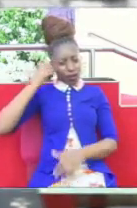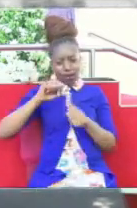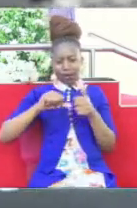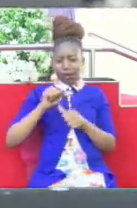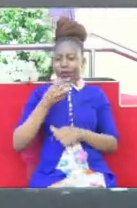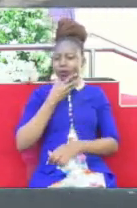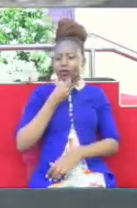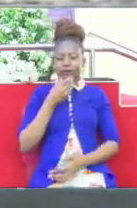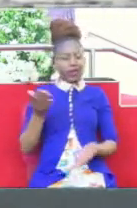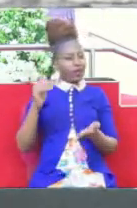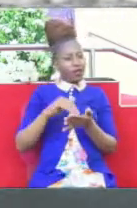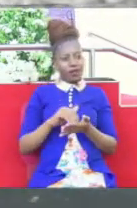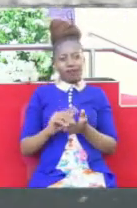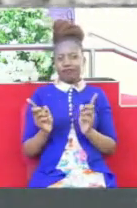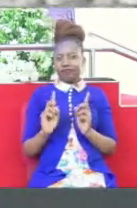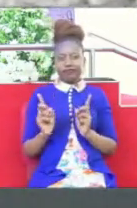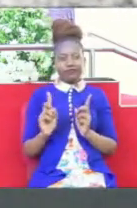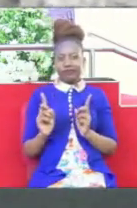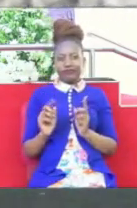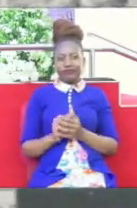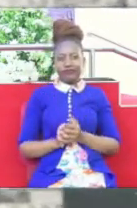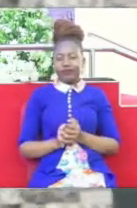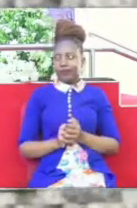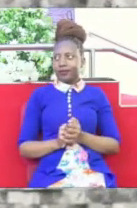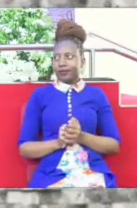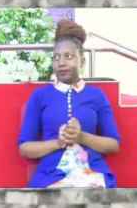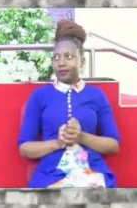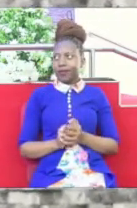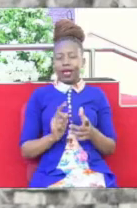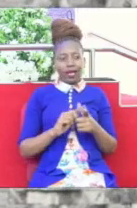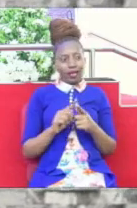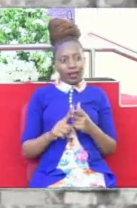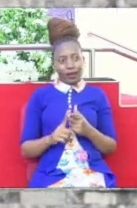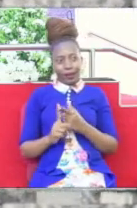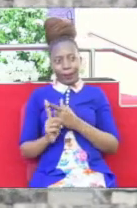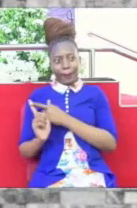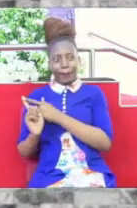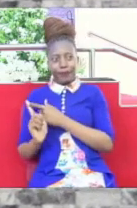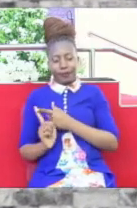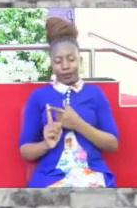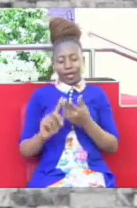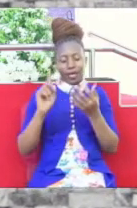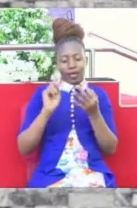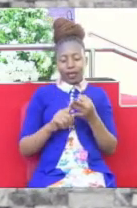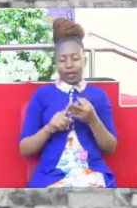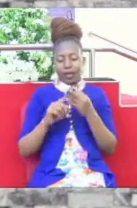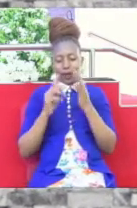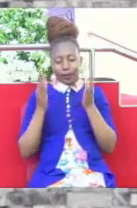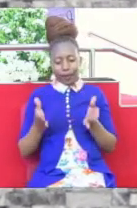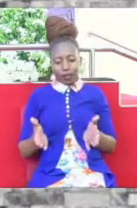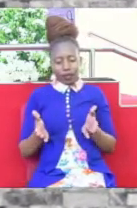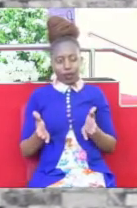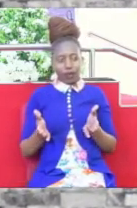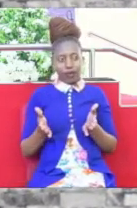chasing behind the bishop was the Levite. Na pale nyuma ya ule askofu alikuwa Mlawi. And we're going to call